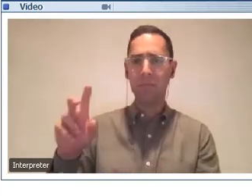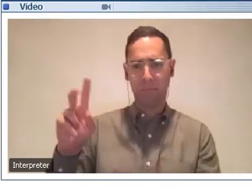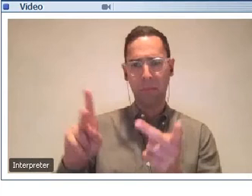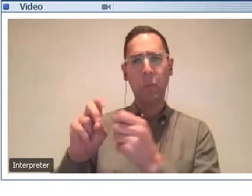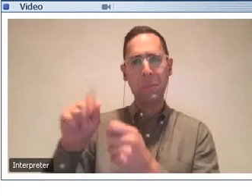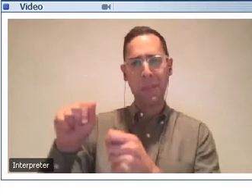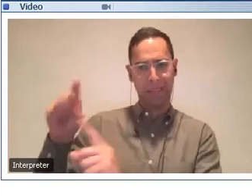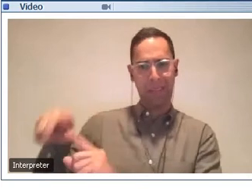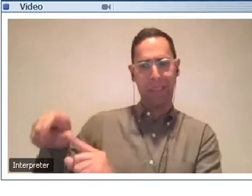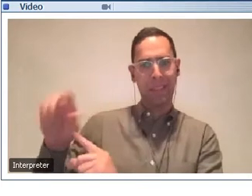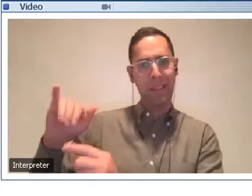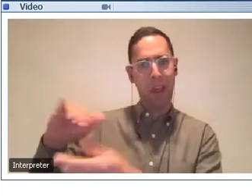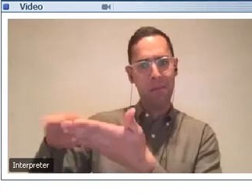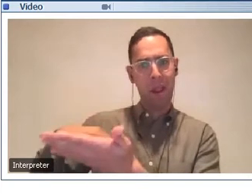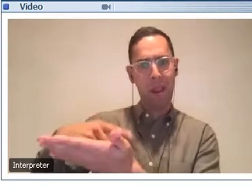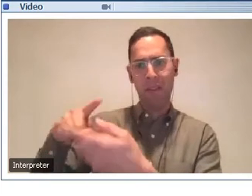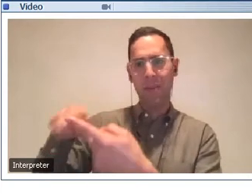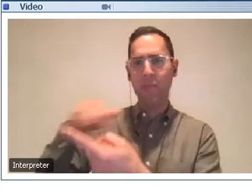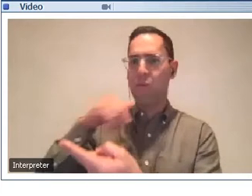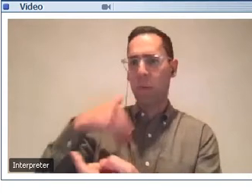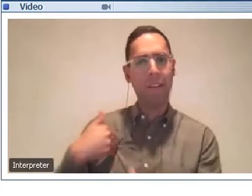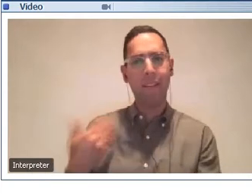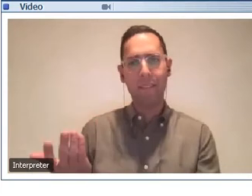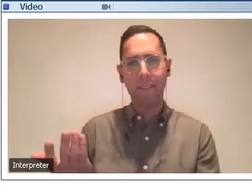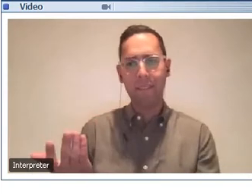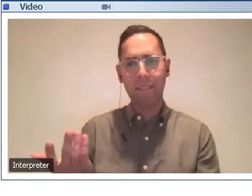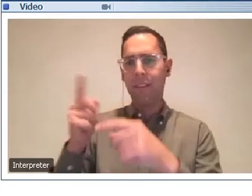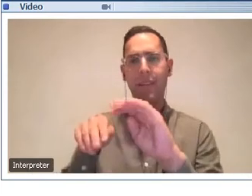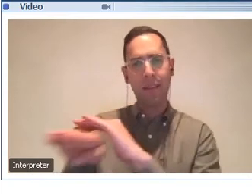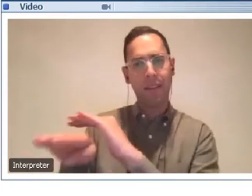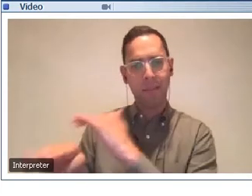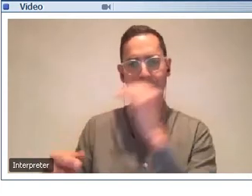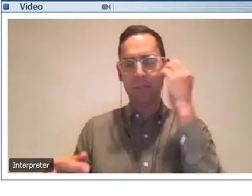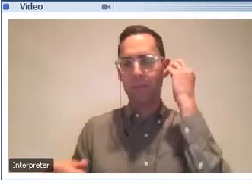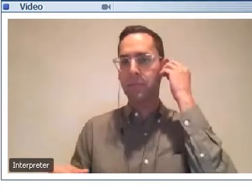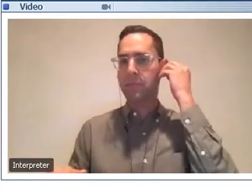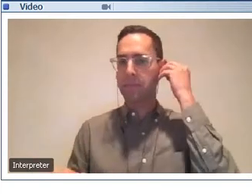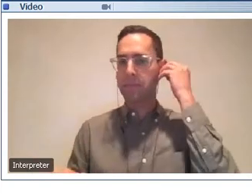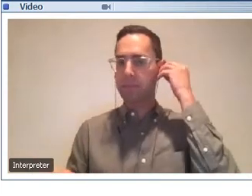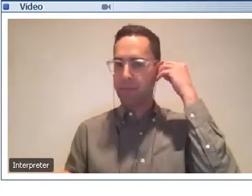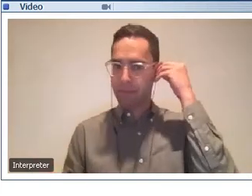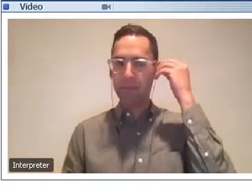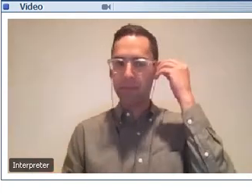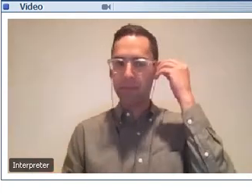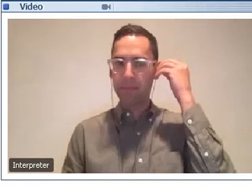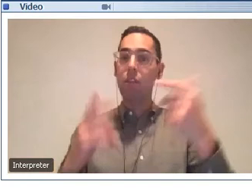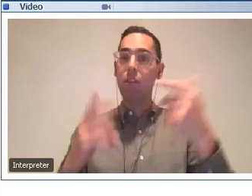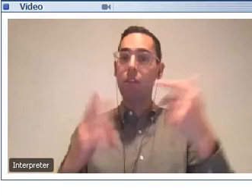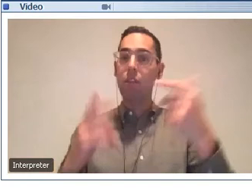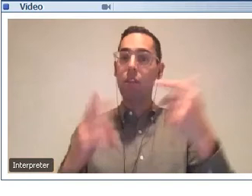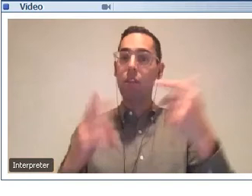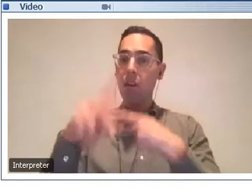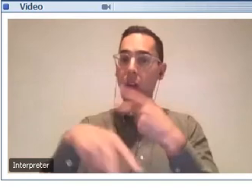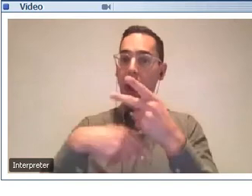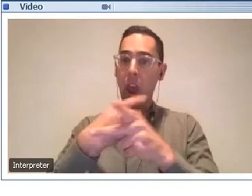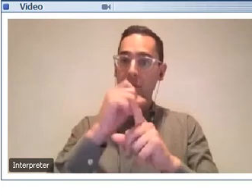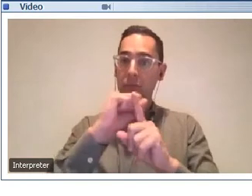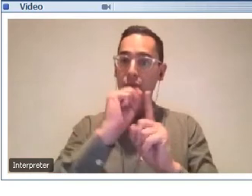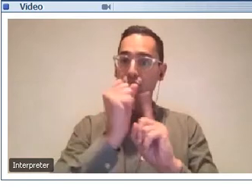be without access to paid leave include jobs that are low wage or lack flexible schedules. And of